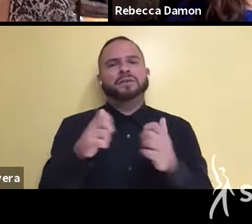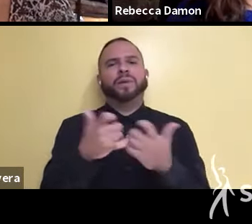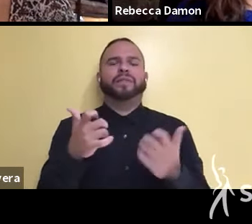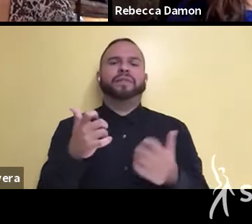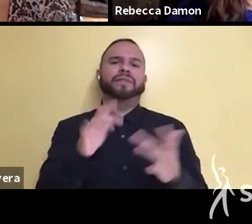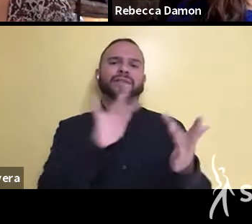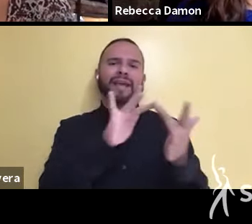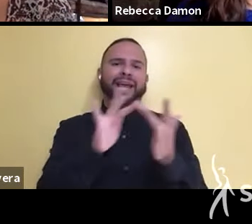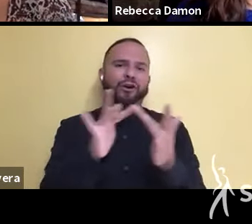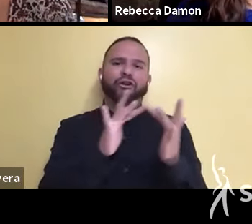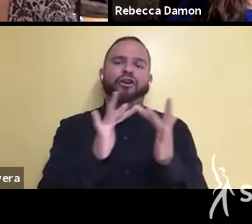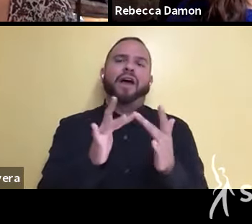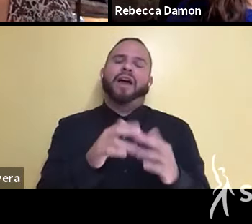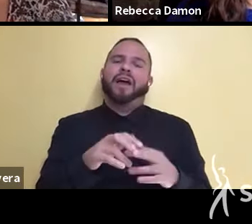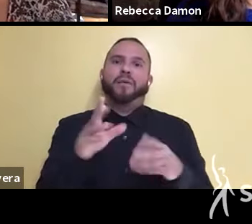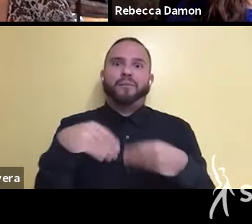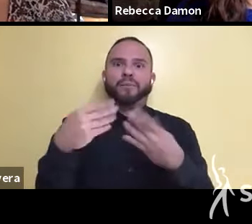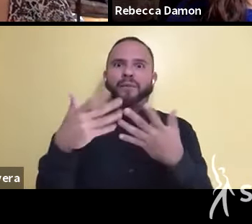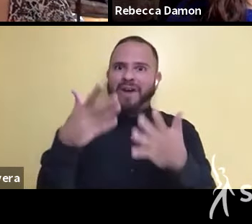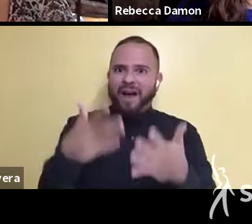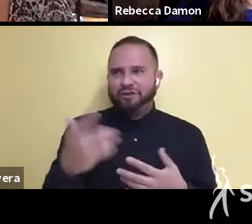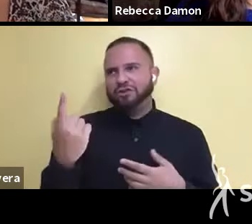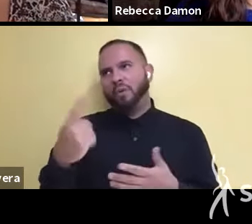providers, and so